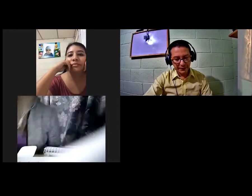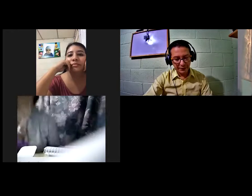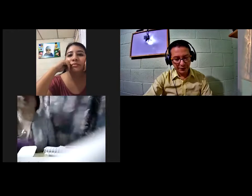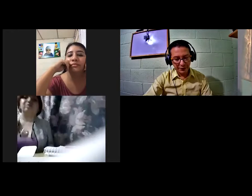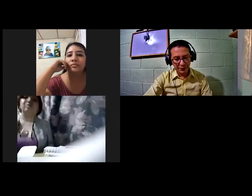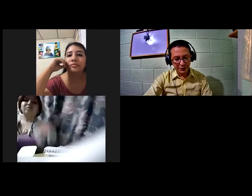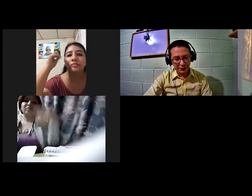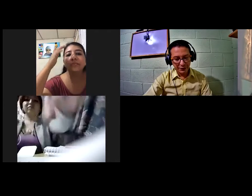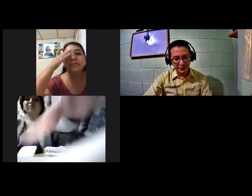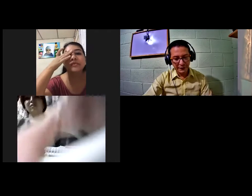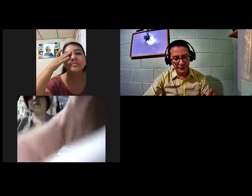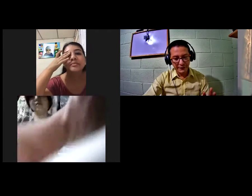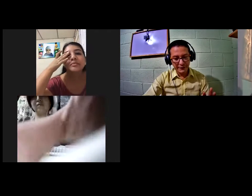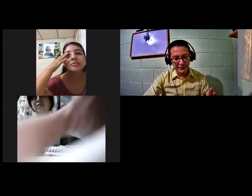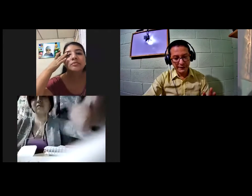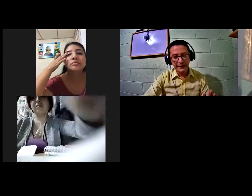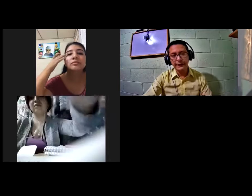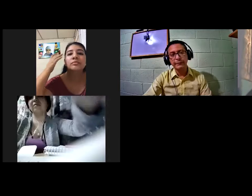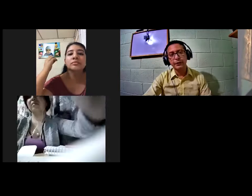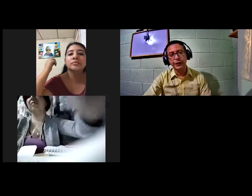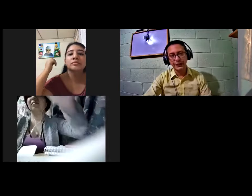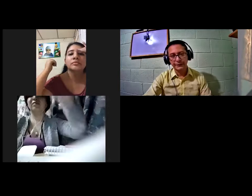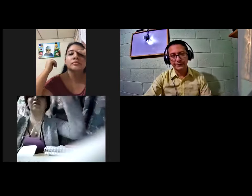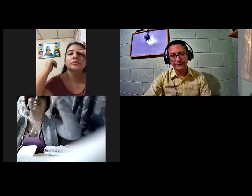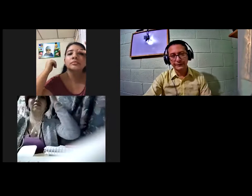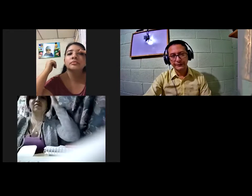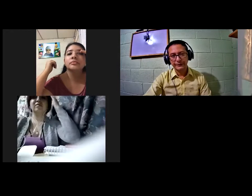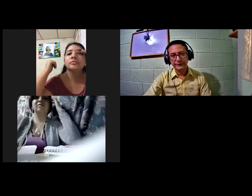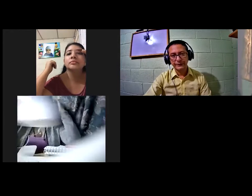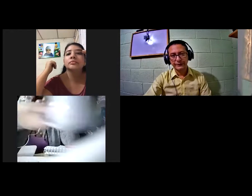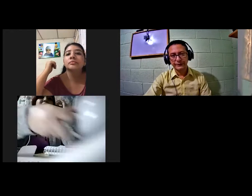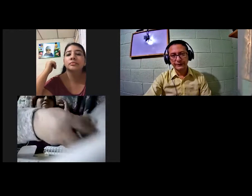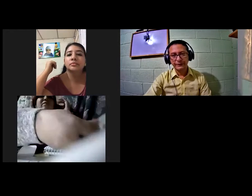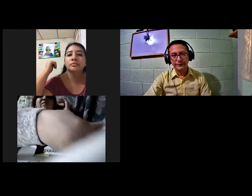In the morning. Just in your third sentence, in the morning.